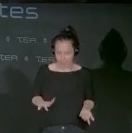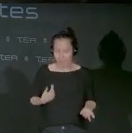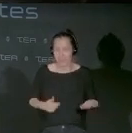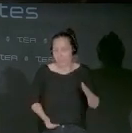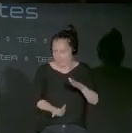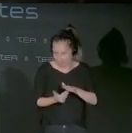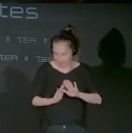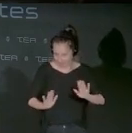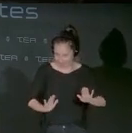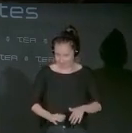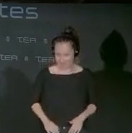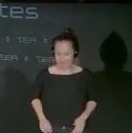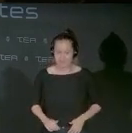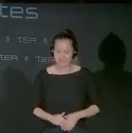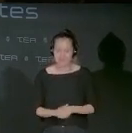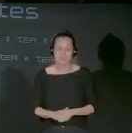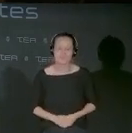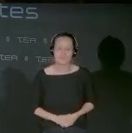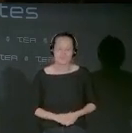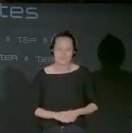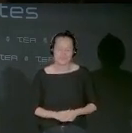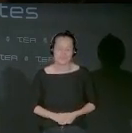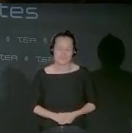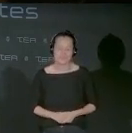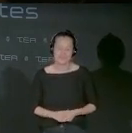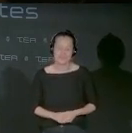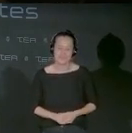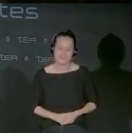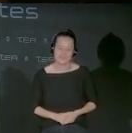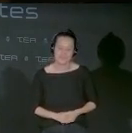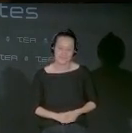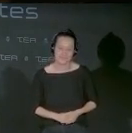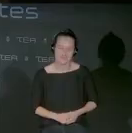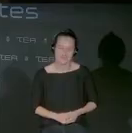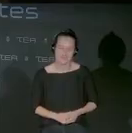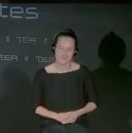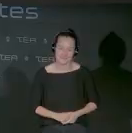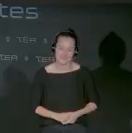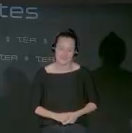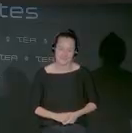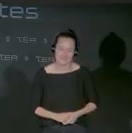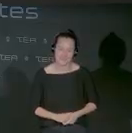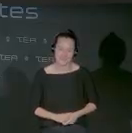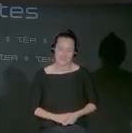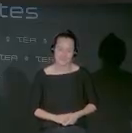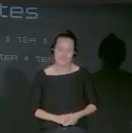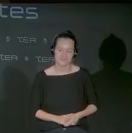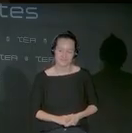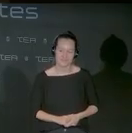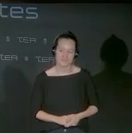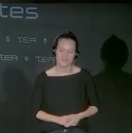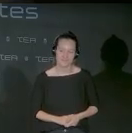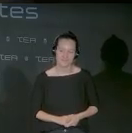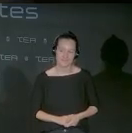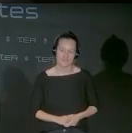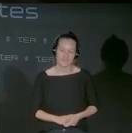How do you see virtual worlds evolving? What is like the next frontiers for virtual worlds?